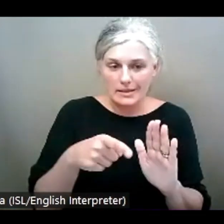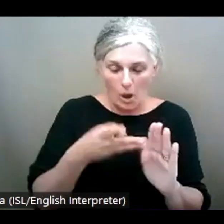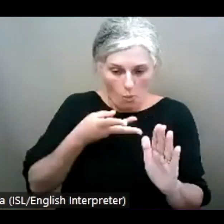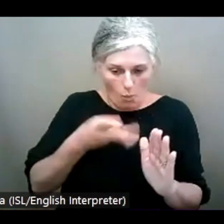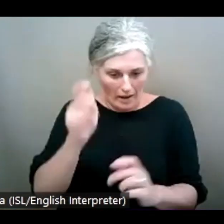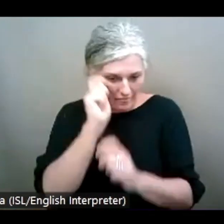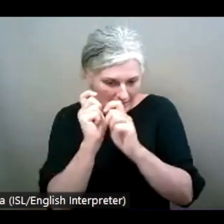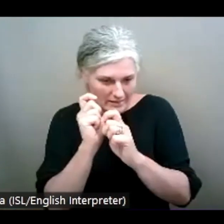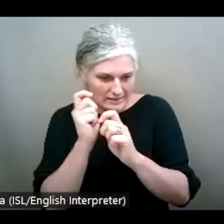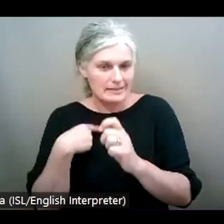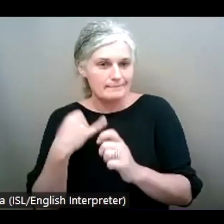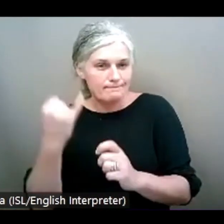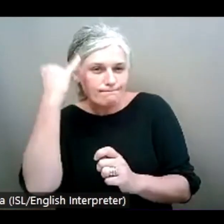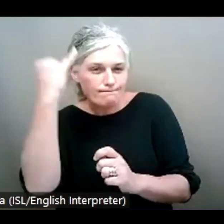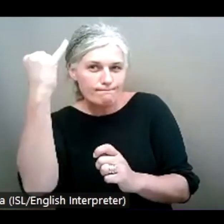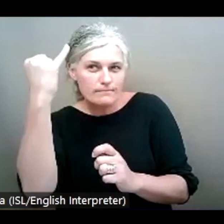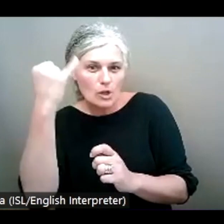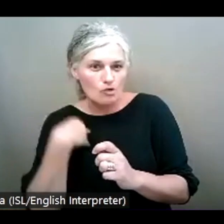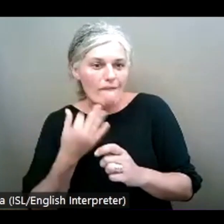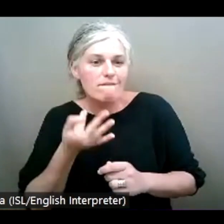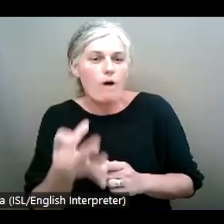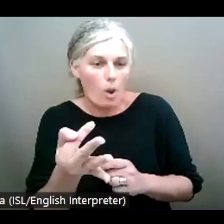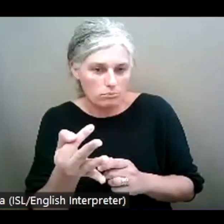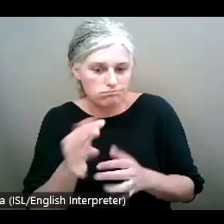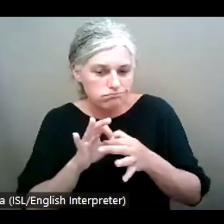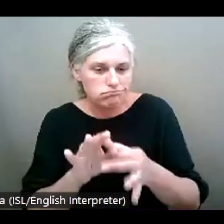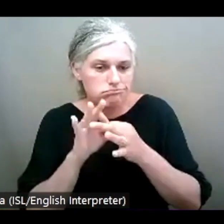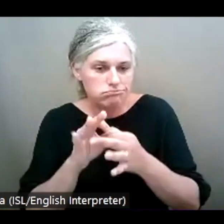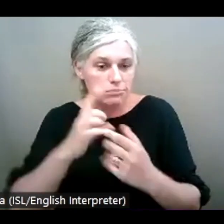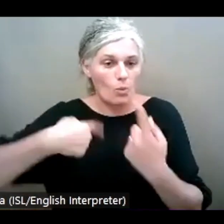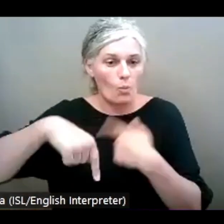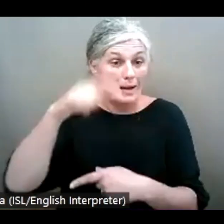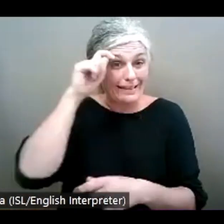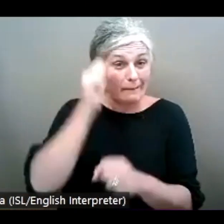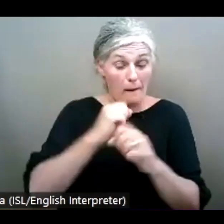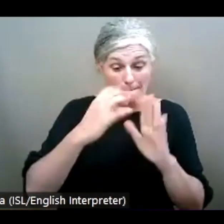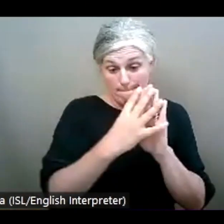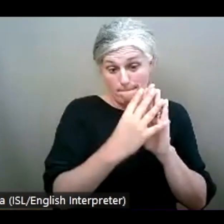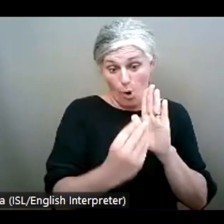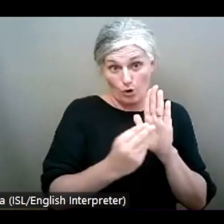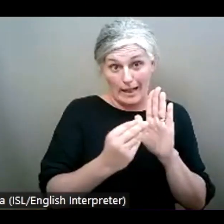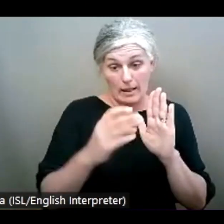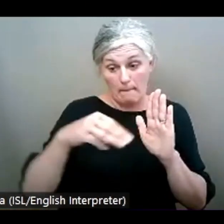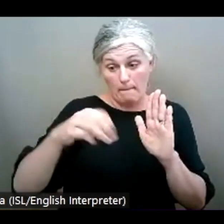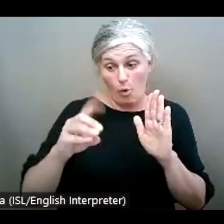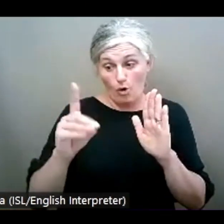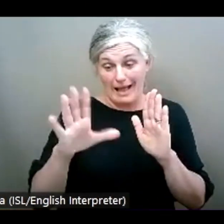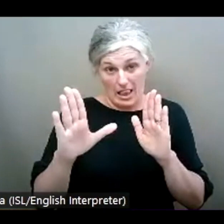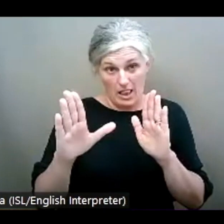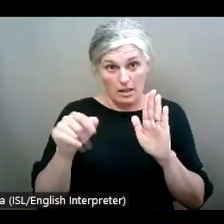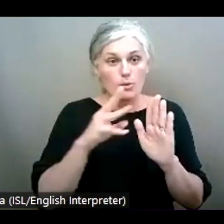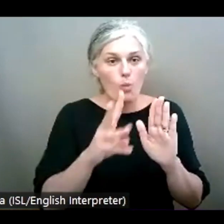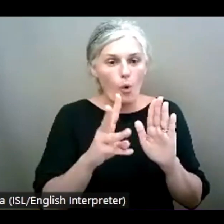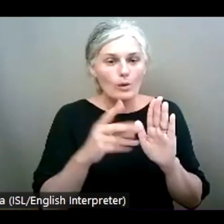essentially. It's a way of thinking, and it's an ideology that you live by. And when we think of the word model, what does the word model mean? The model is